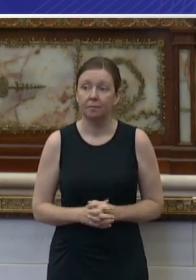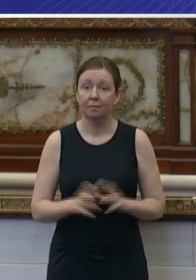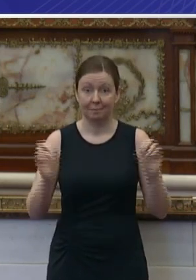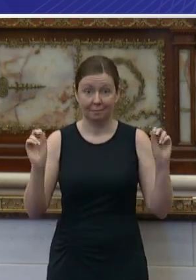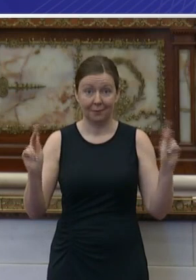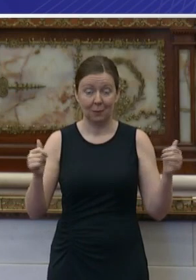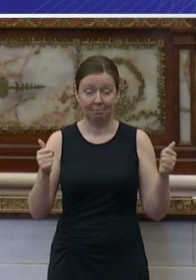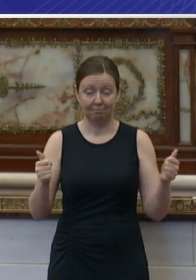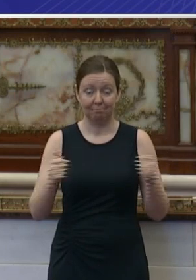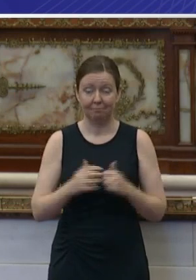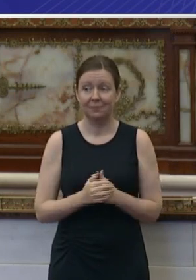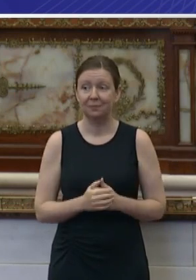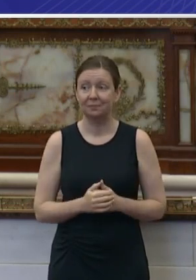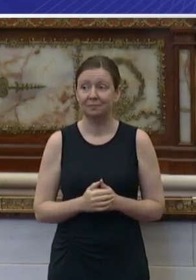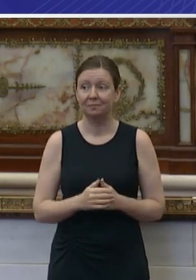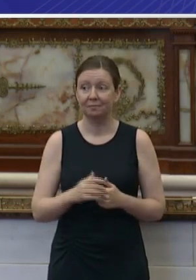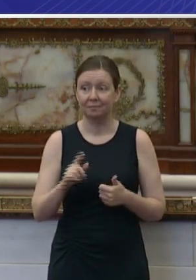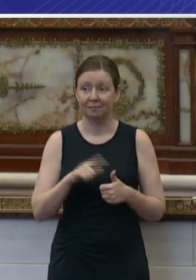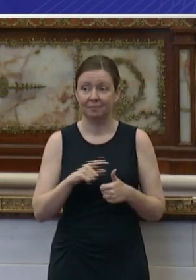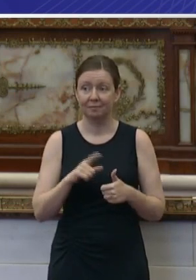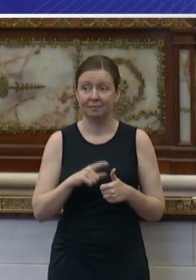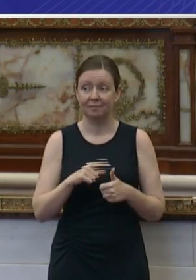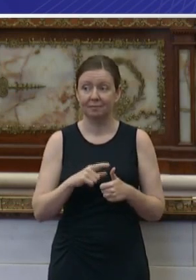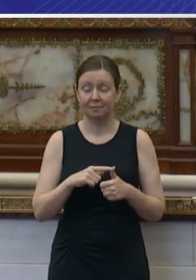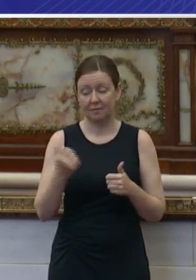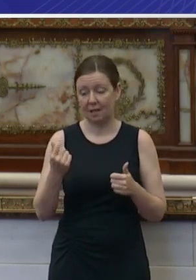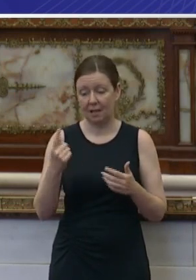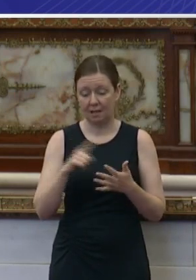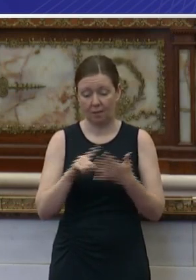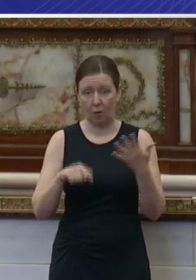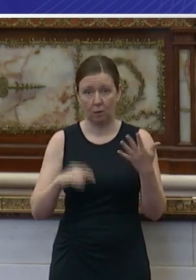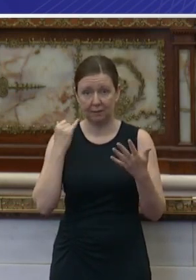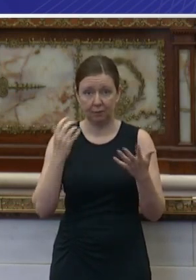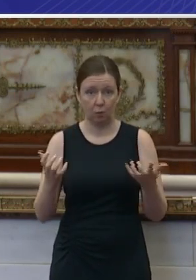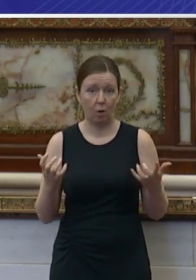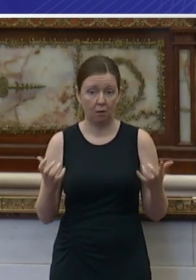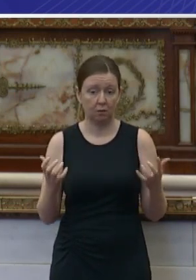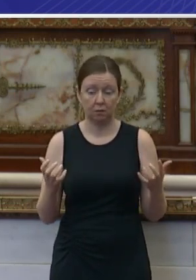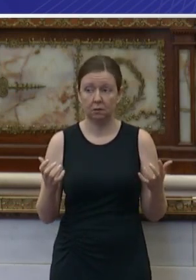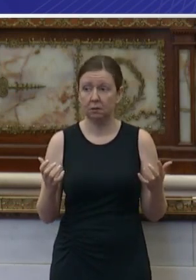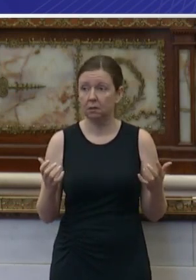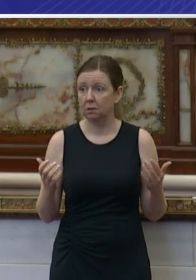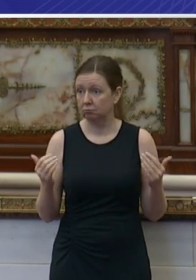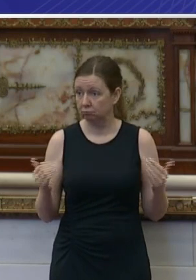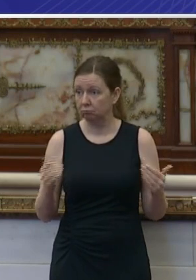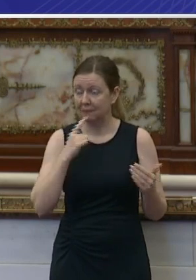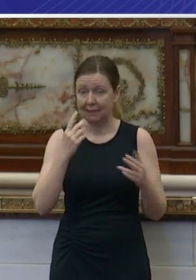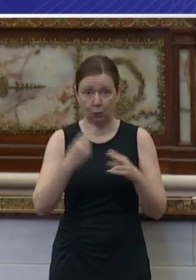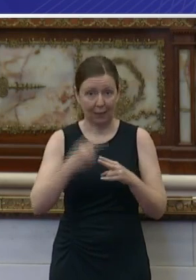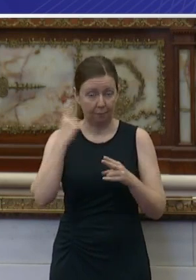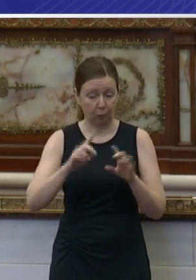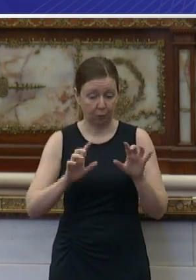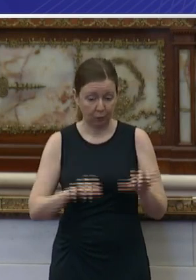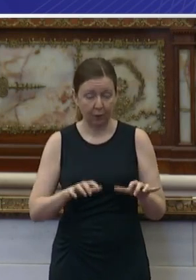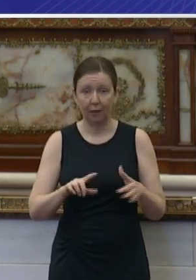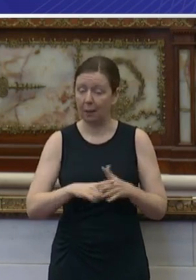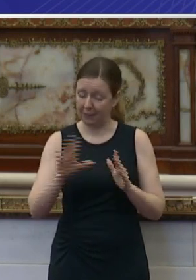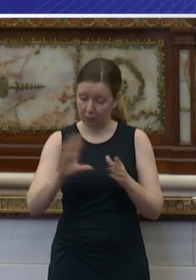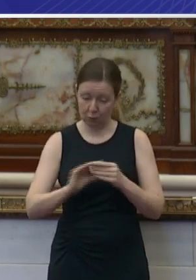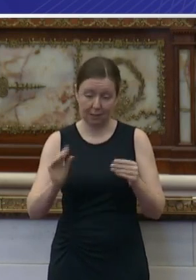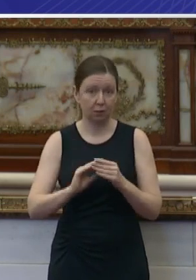Okay, very good. And if we could have any of those folks, if you want to state your name for the record and begin